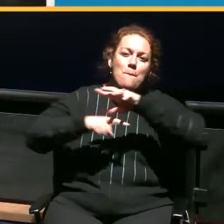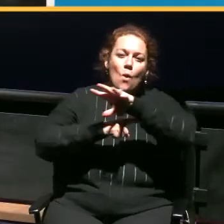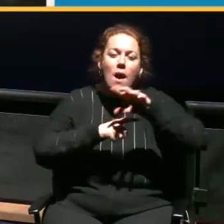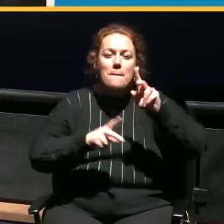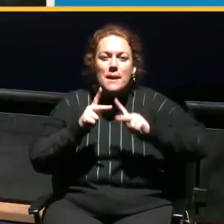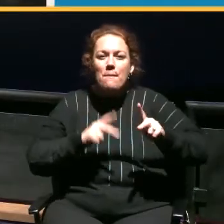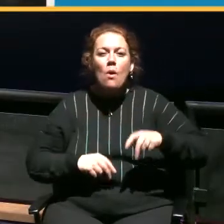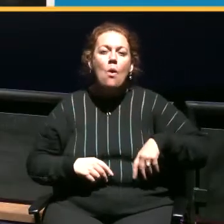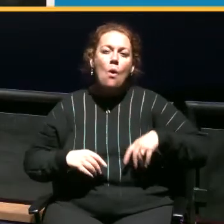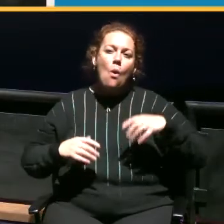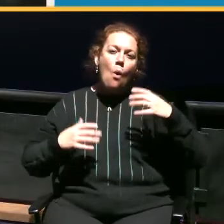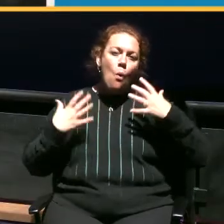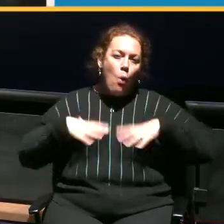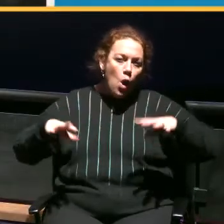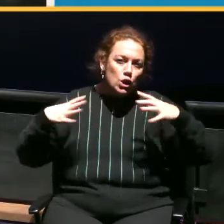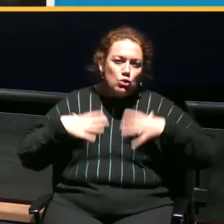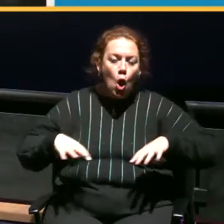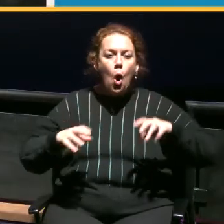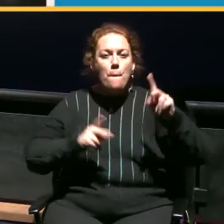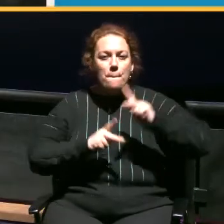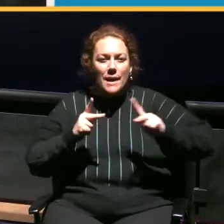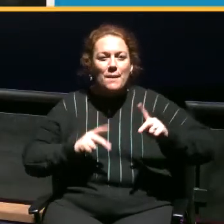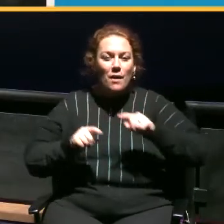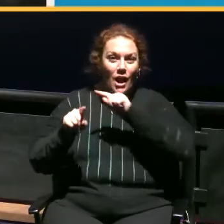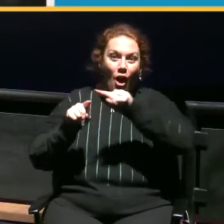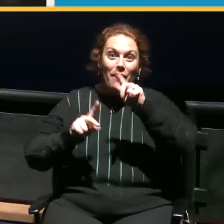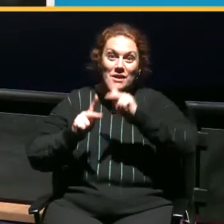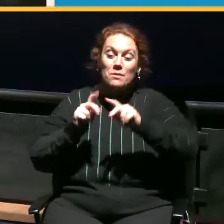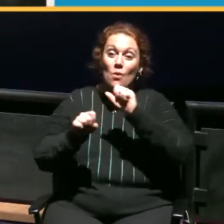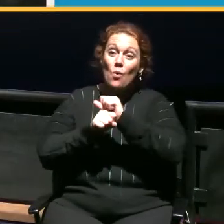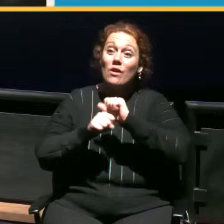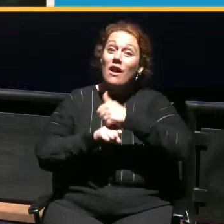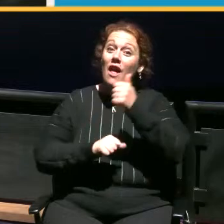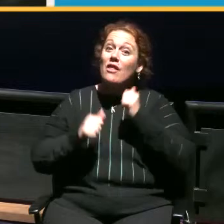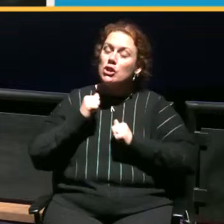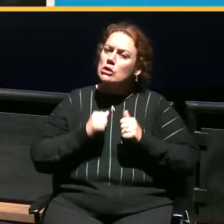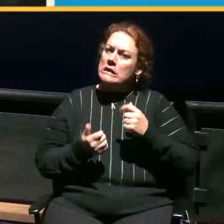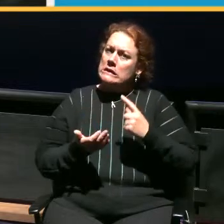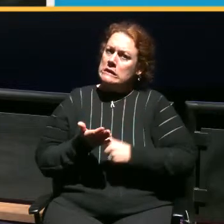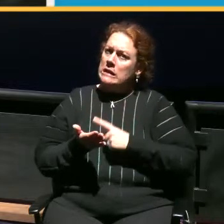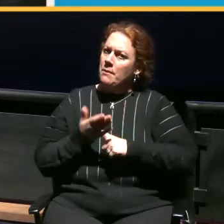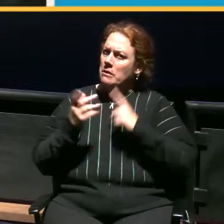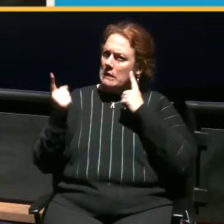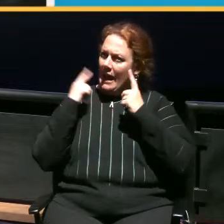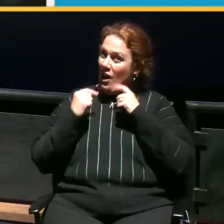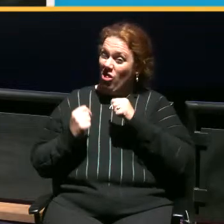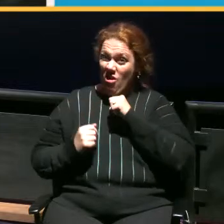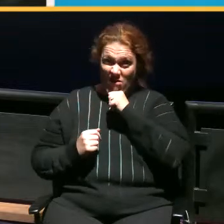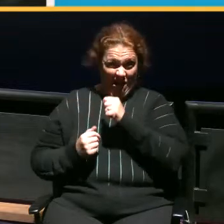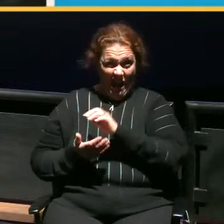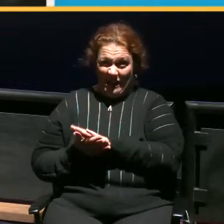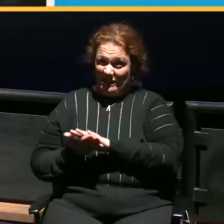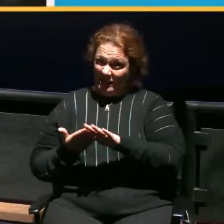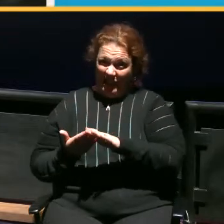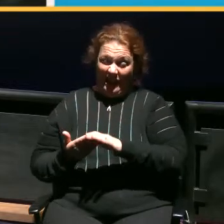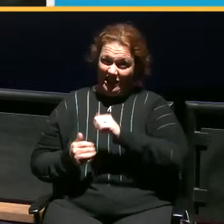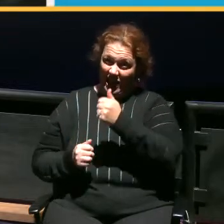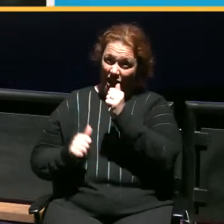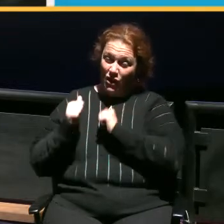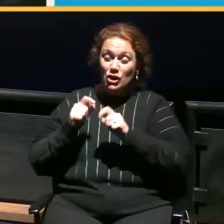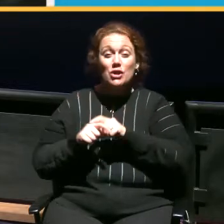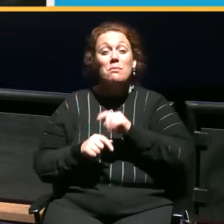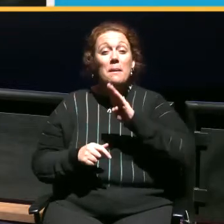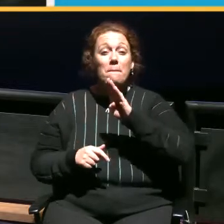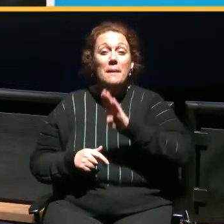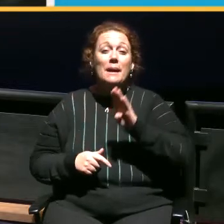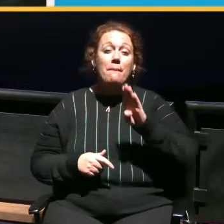people and all these folks that worked on it had worked on other shows, and sometimes they're not as nice on these other shows. But the Big Bang Theory actors were really